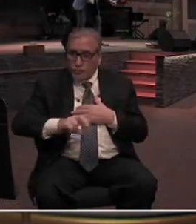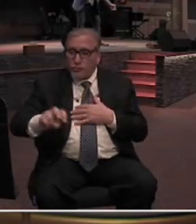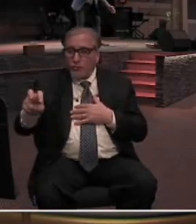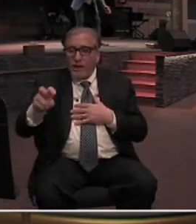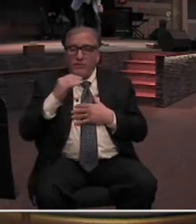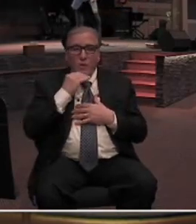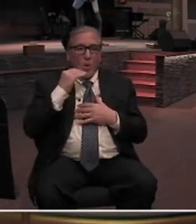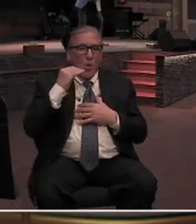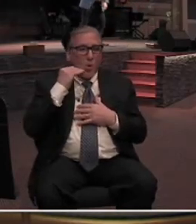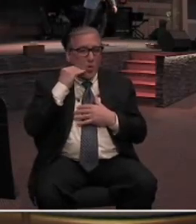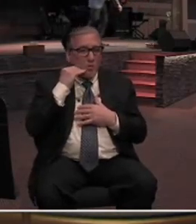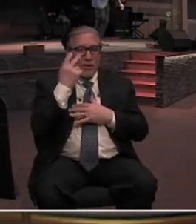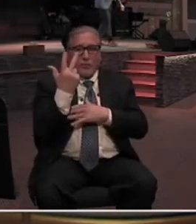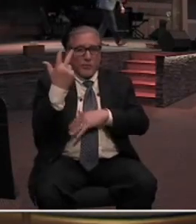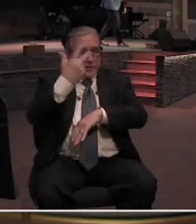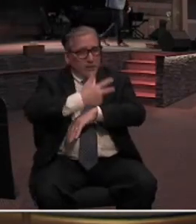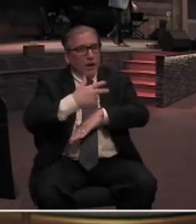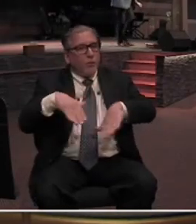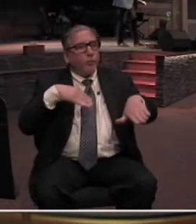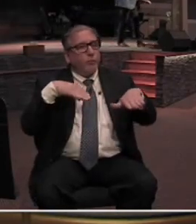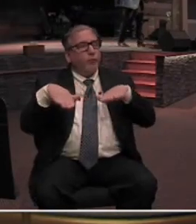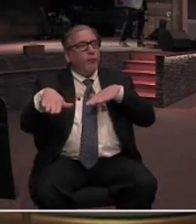home 3 days of walking.